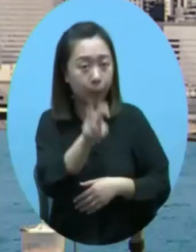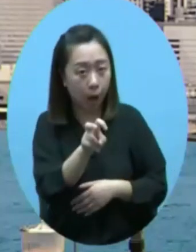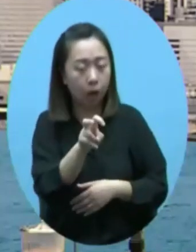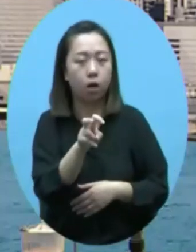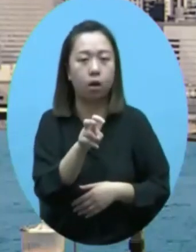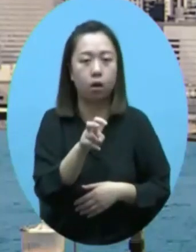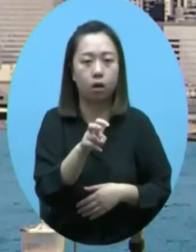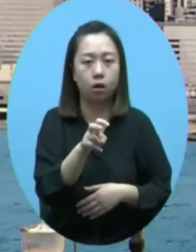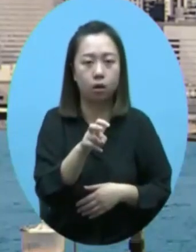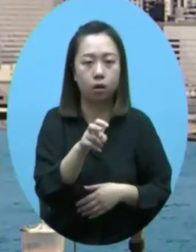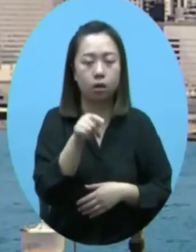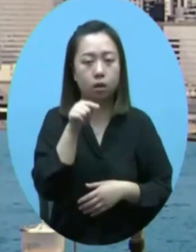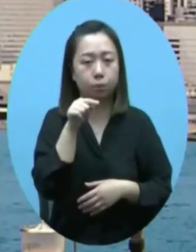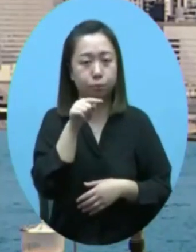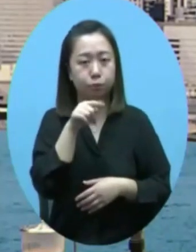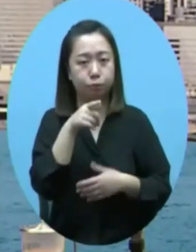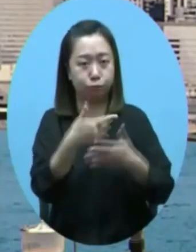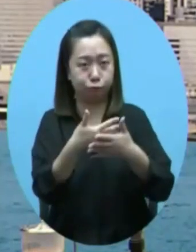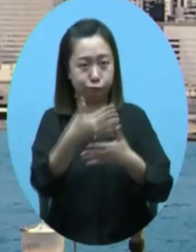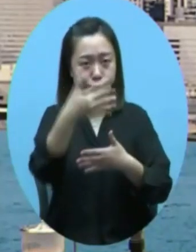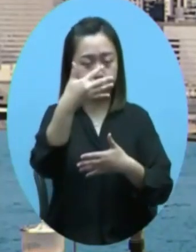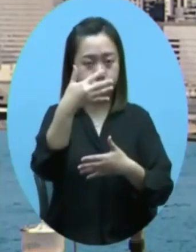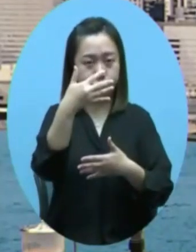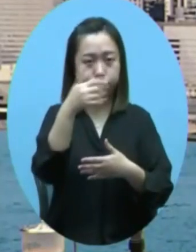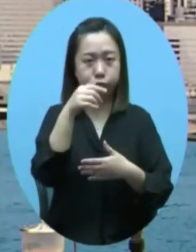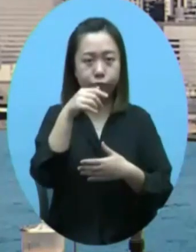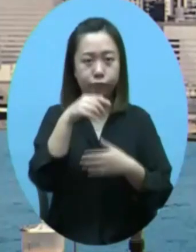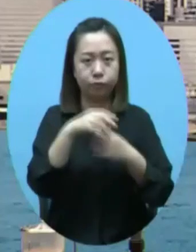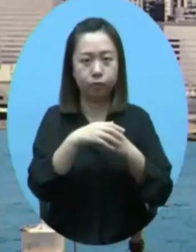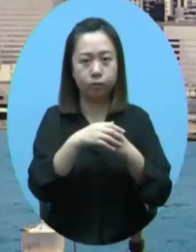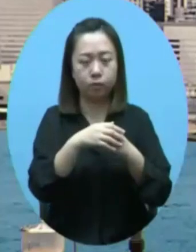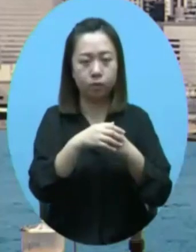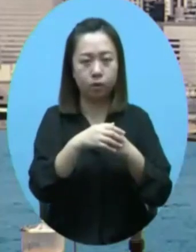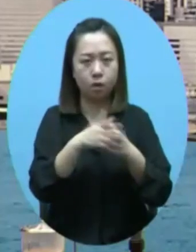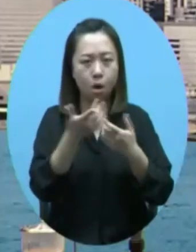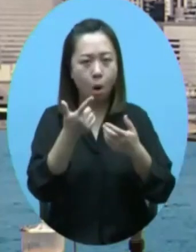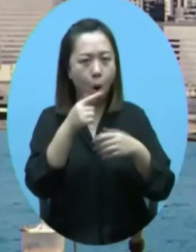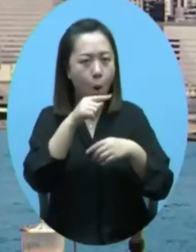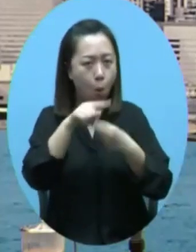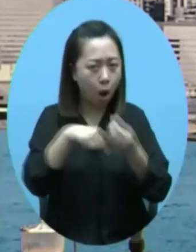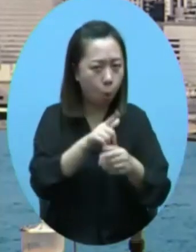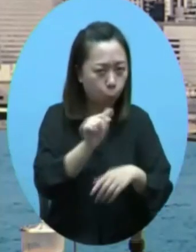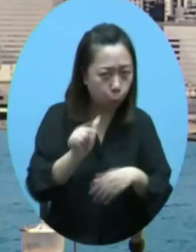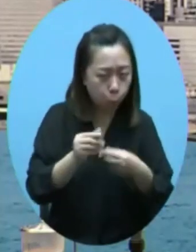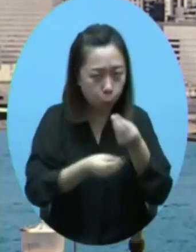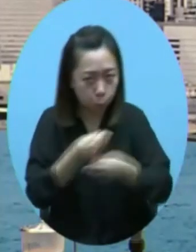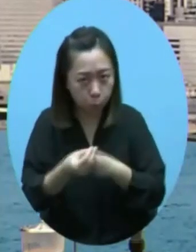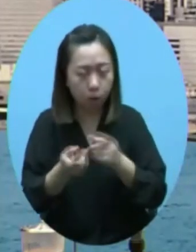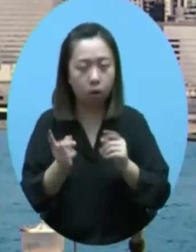the possible there may be possible environmental contamination in the building or in